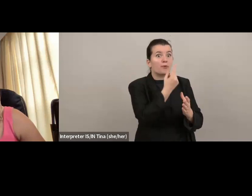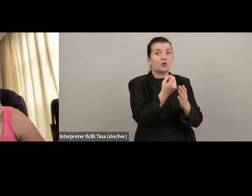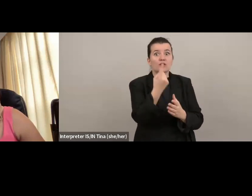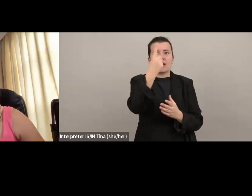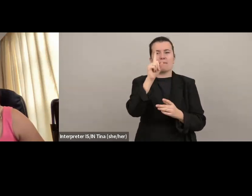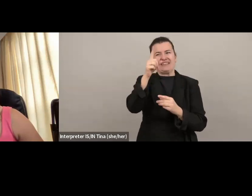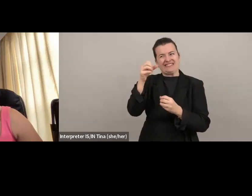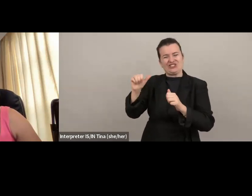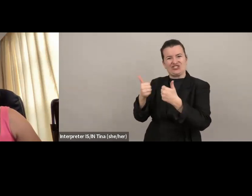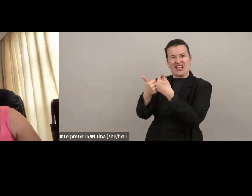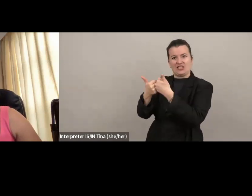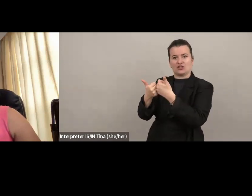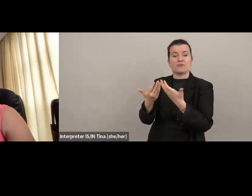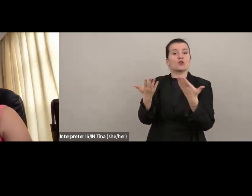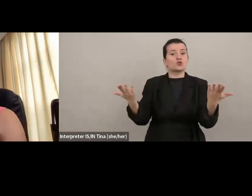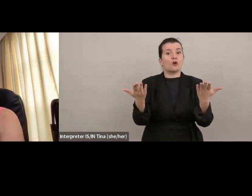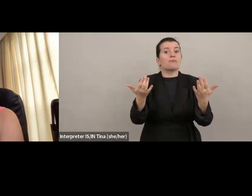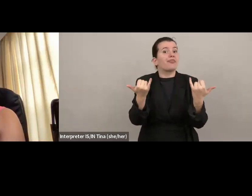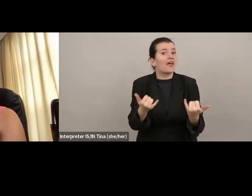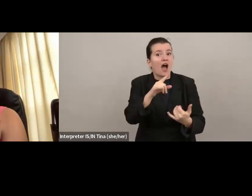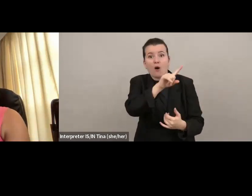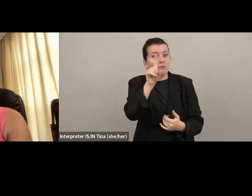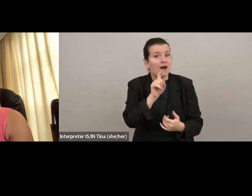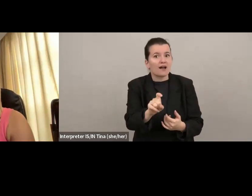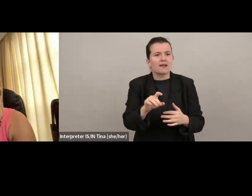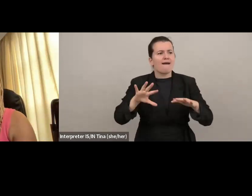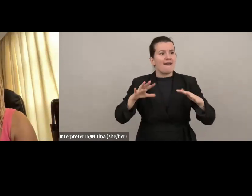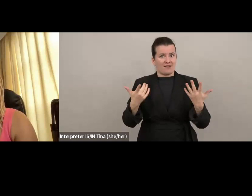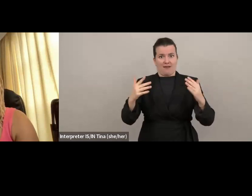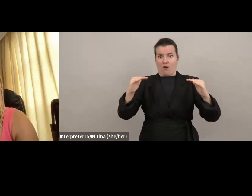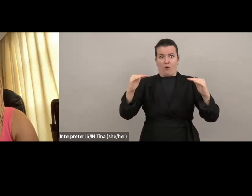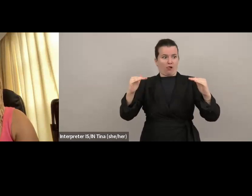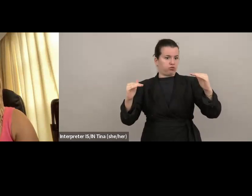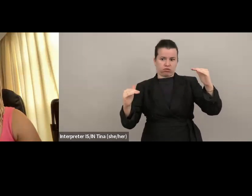is required for our journey towards closing the inequality gap?